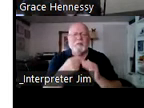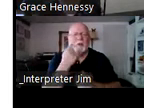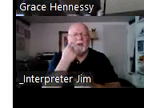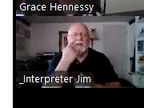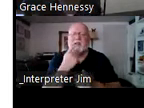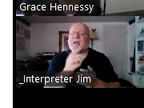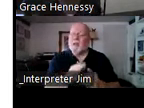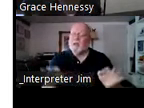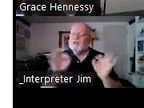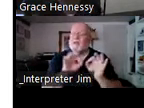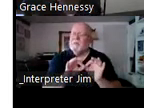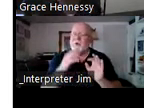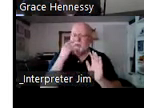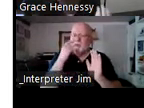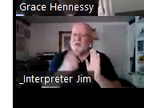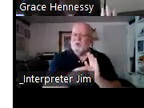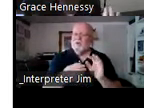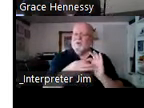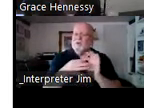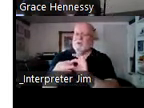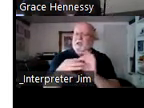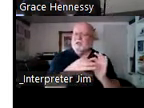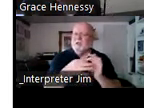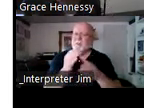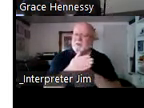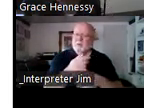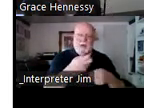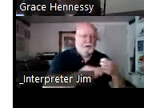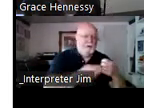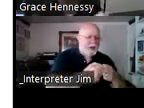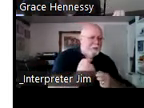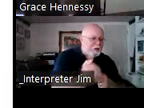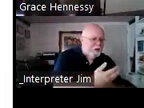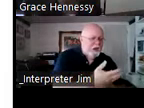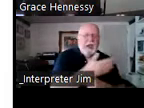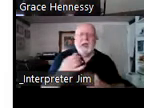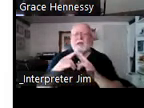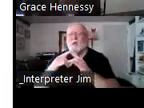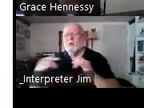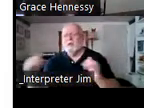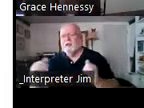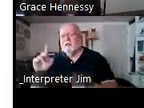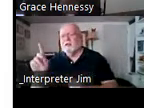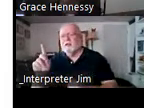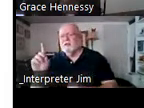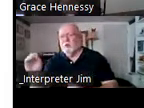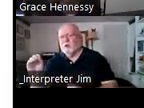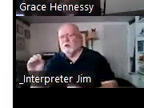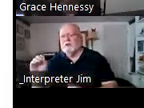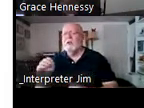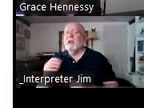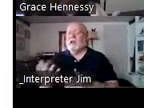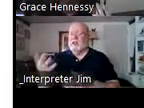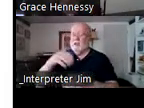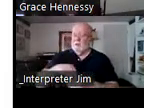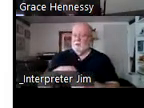because we saw the relationship between problem gambling and co-occurring conditions, and also how suicide factors into that.